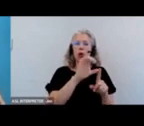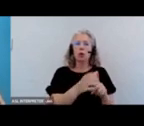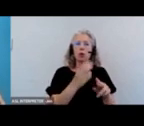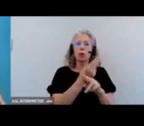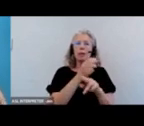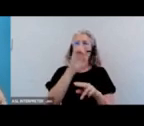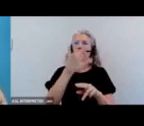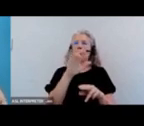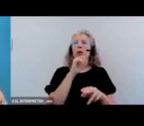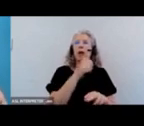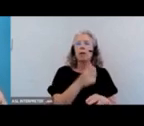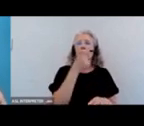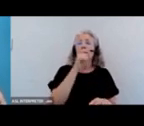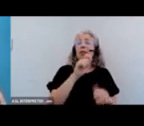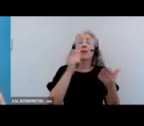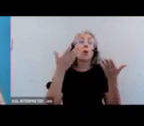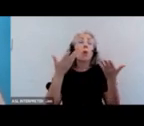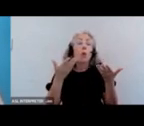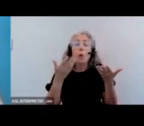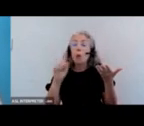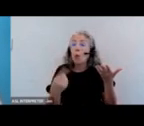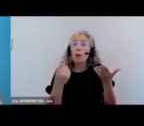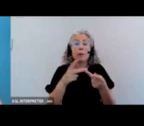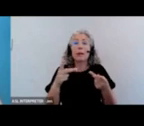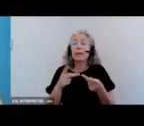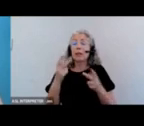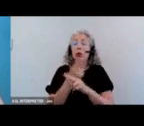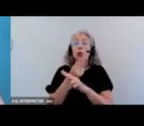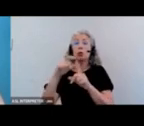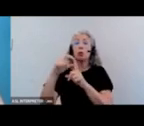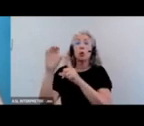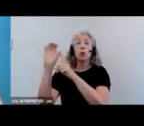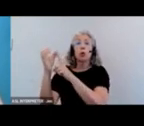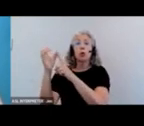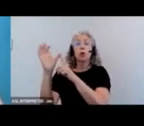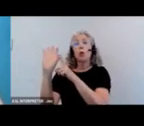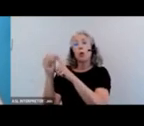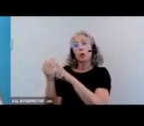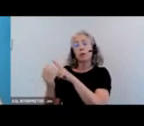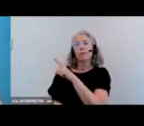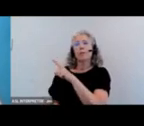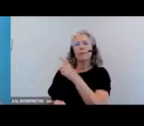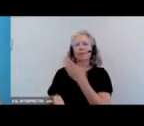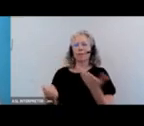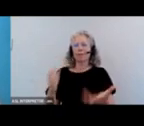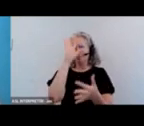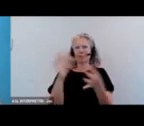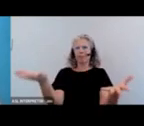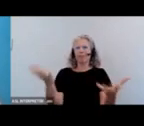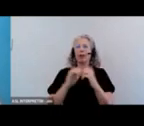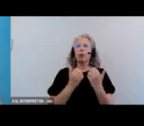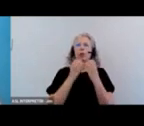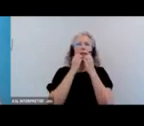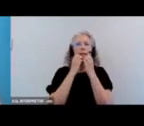or not, period. That was the only place where culture showed up. So there's a real disconnect there. How can you really